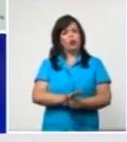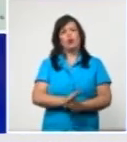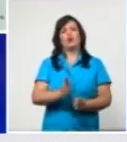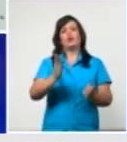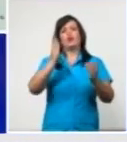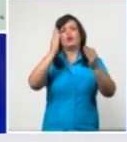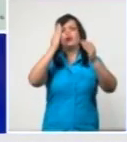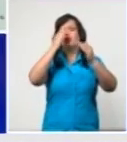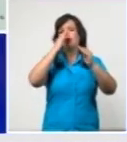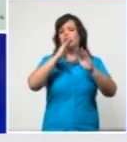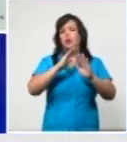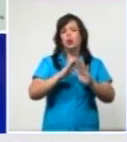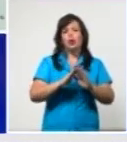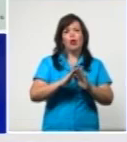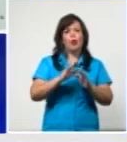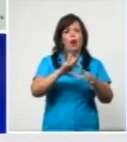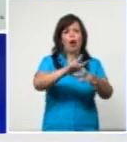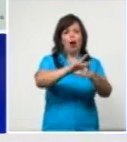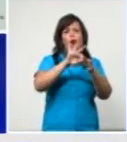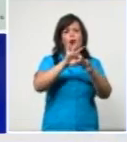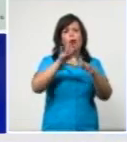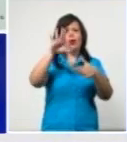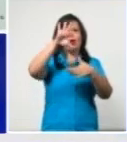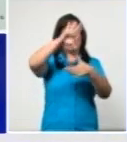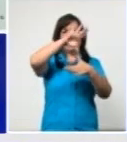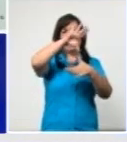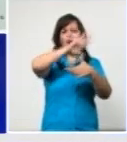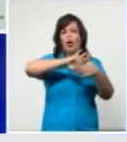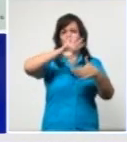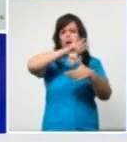the region of America did not prevail.